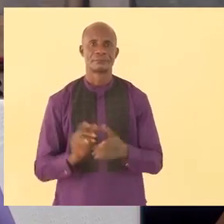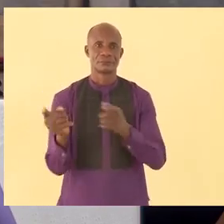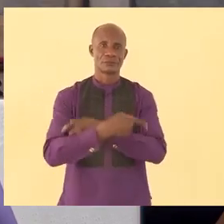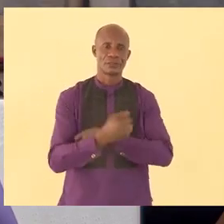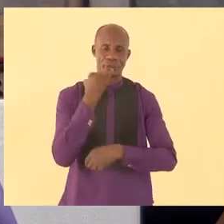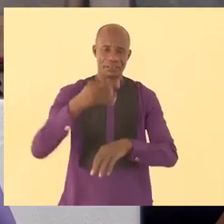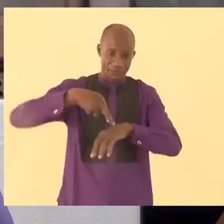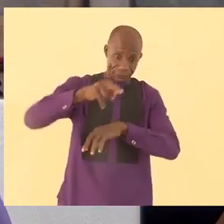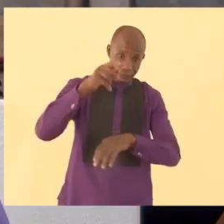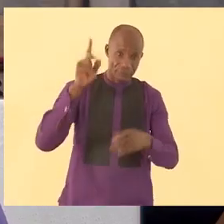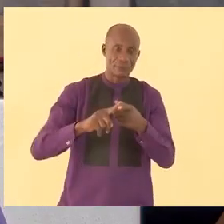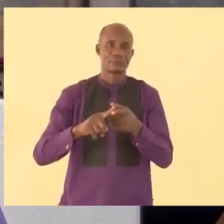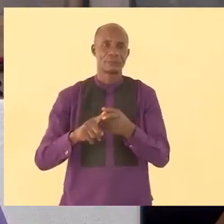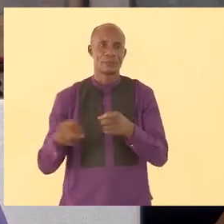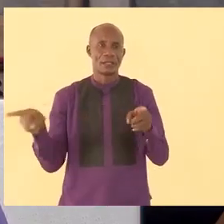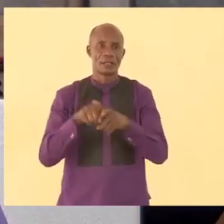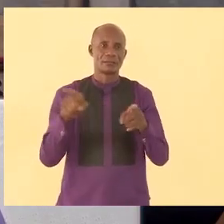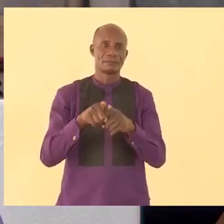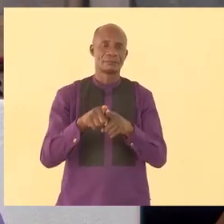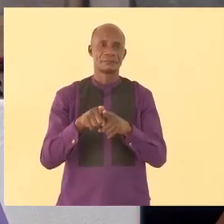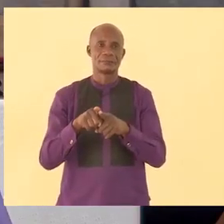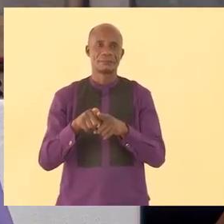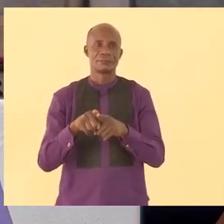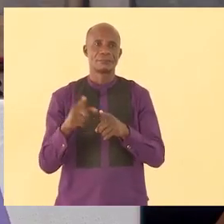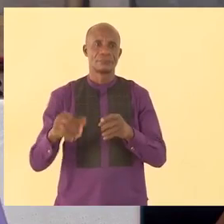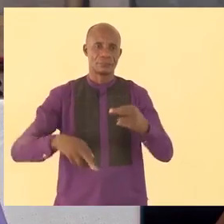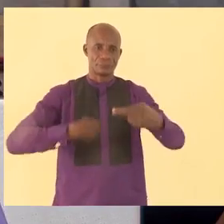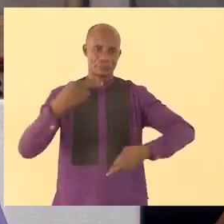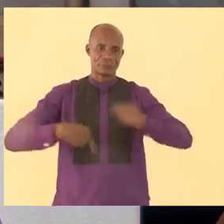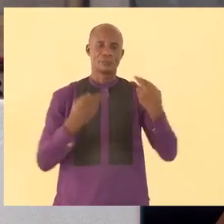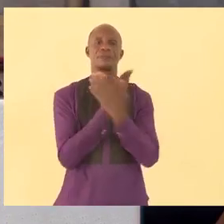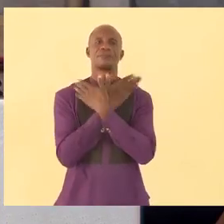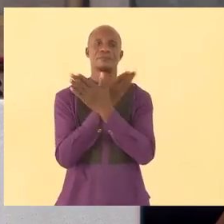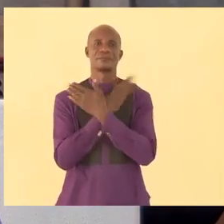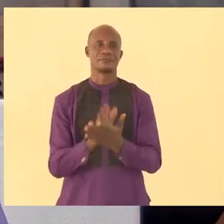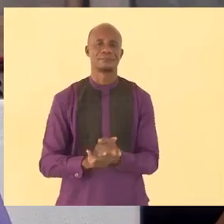Today is referred to in our church as the Gaudete Sunday, meaning the Rejoice Sunday.